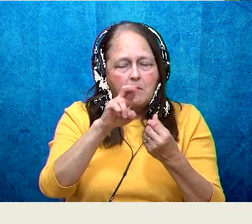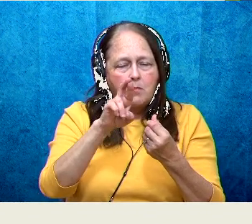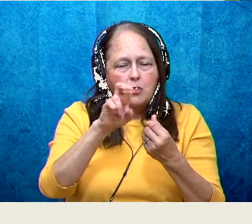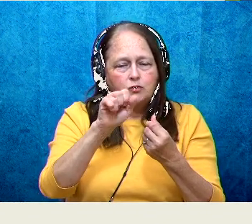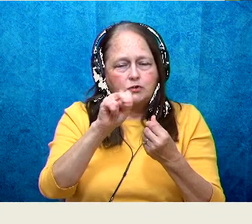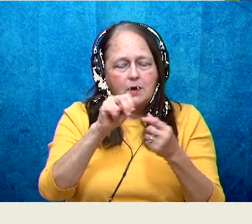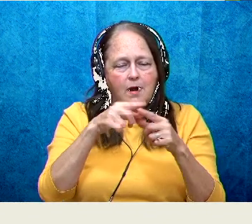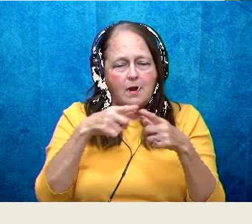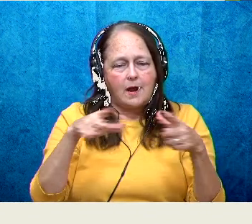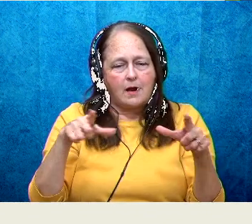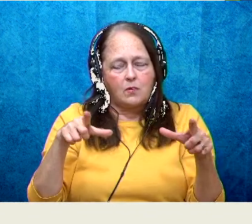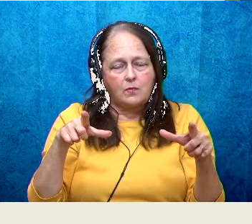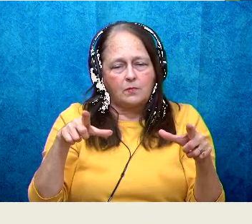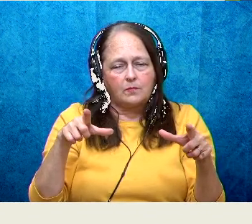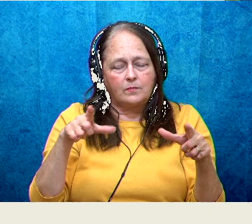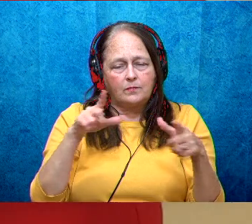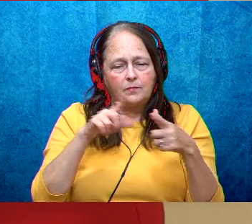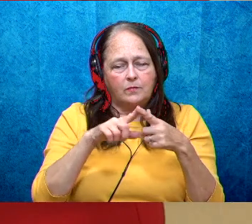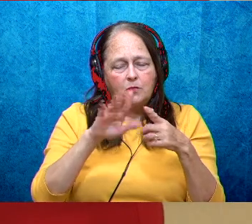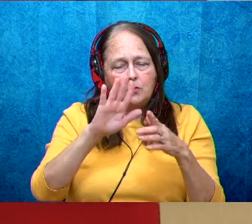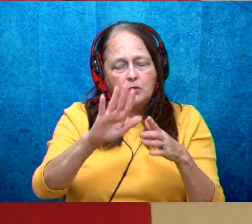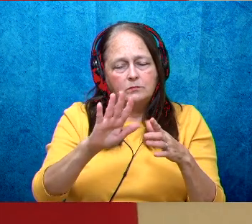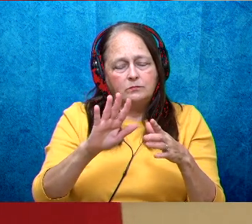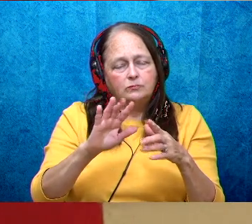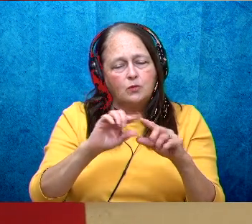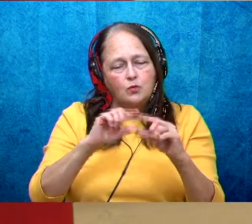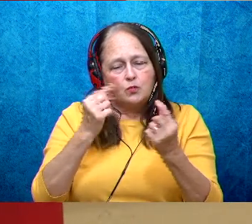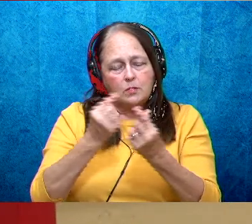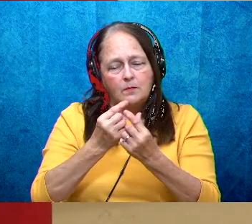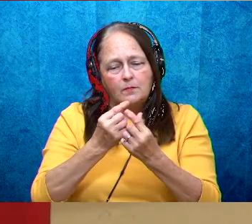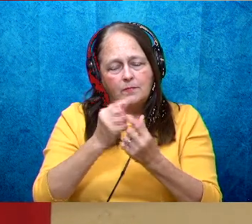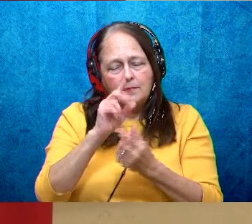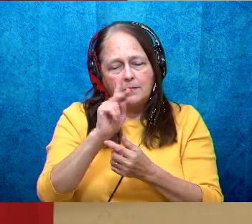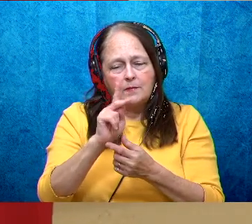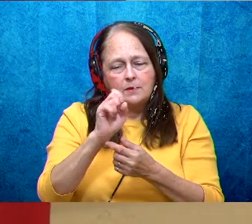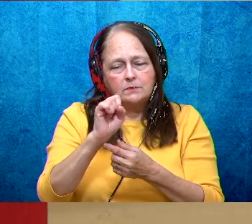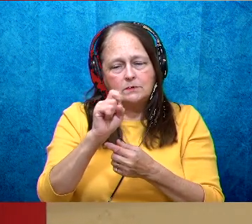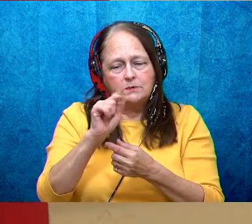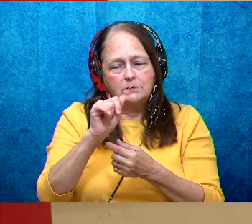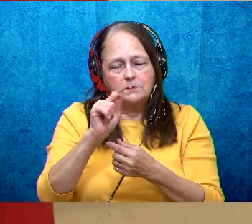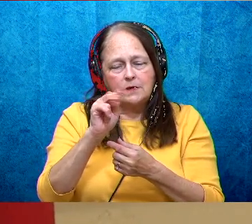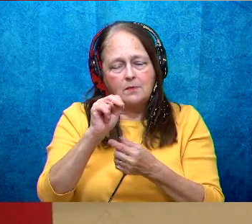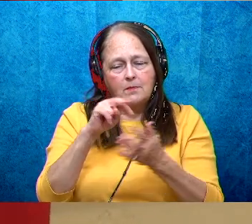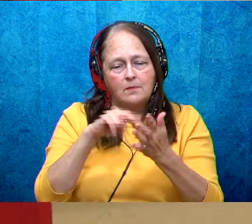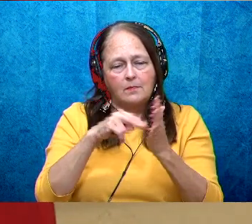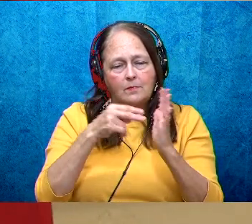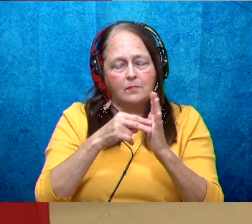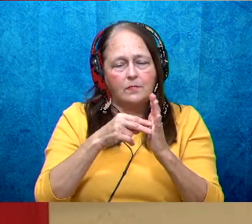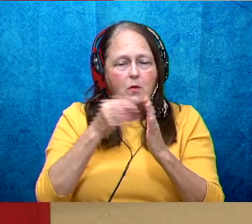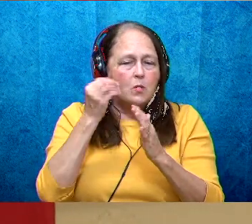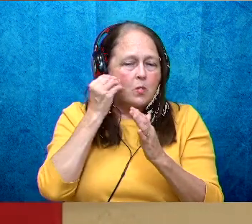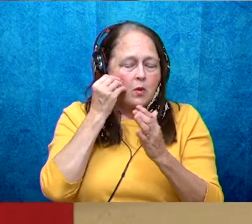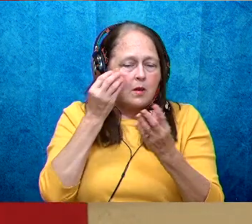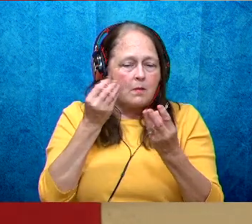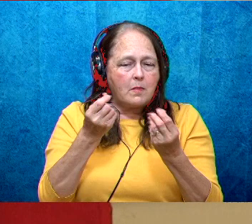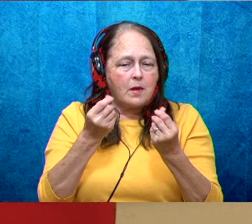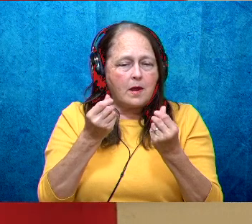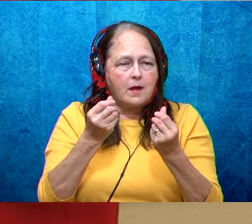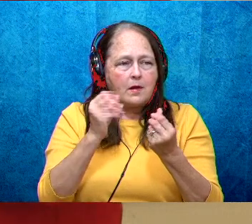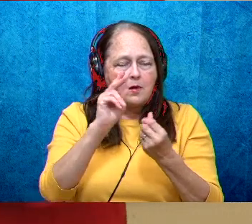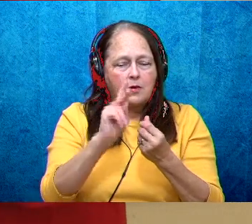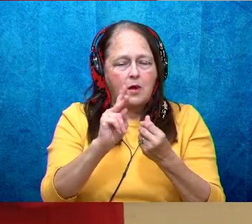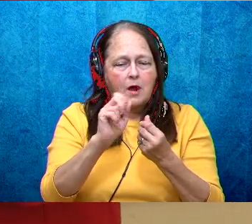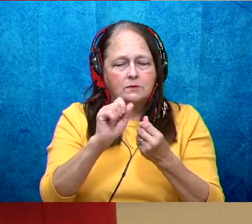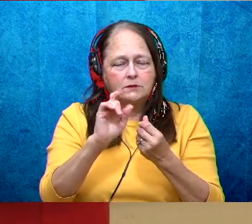that to an ethnic group location. So Kazakhstan would literally mean homeland of the Kazakh